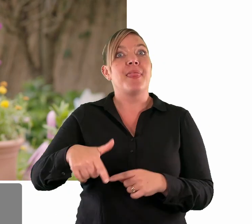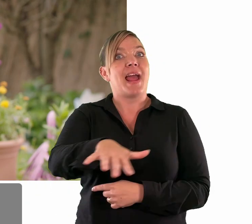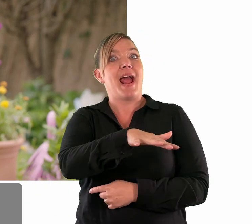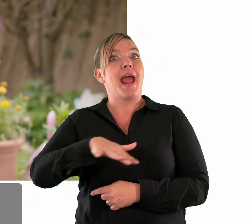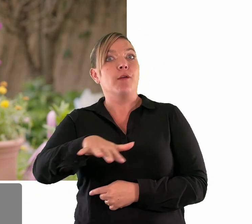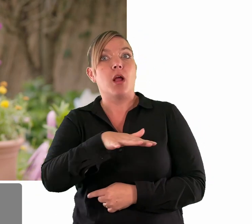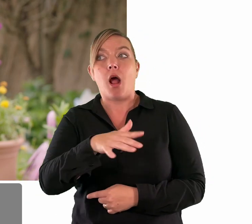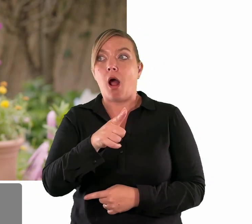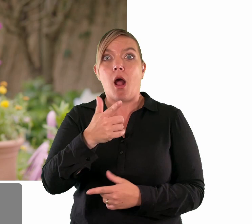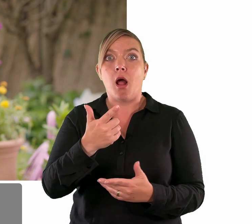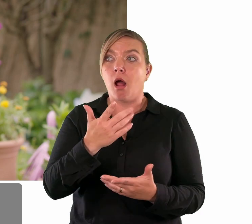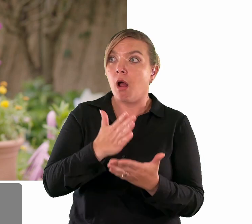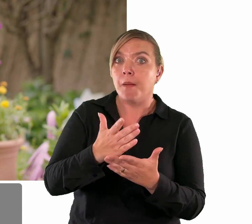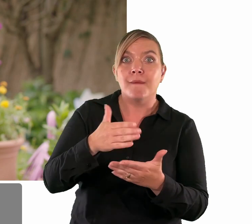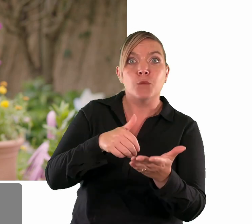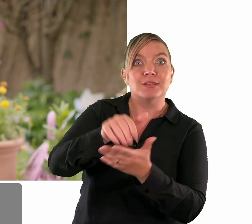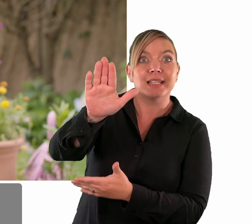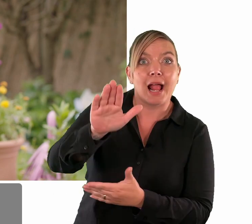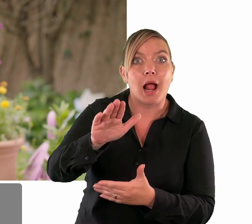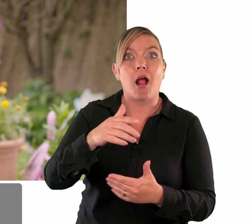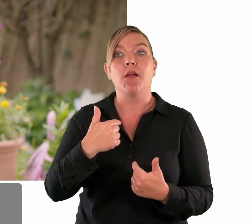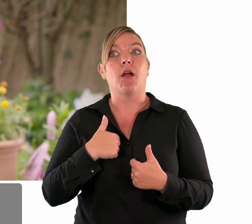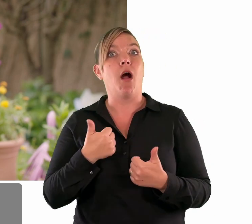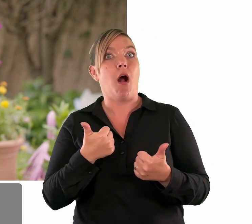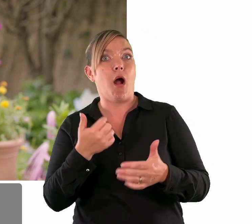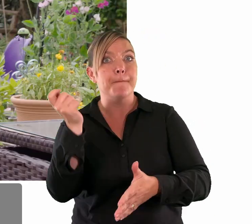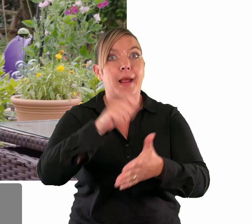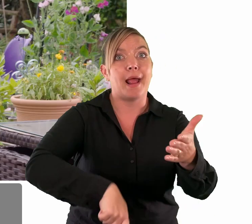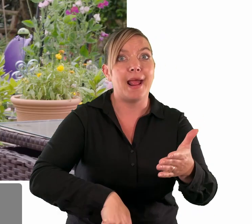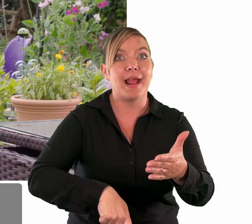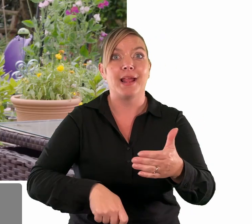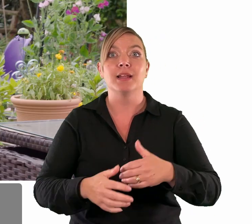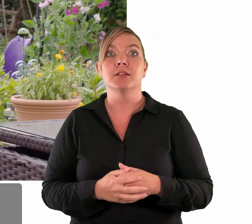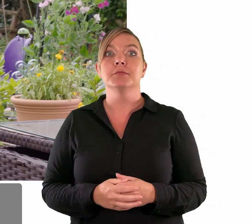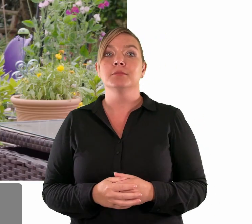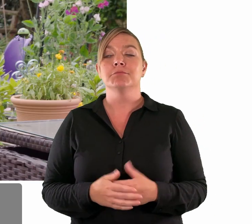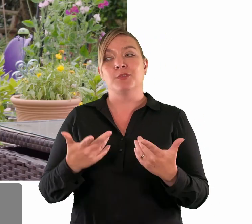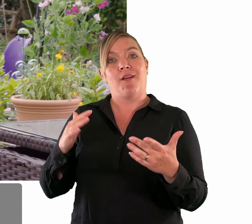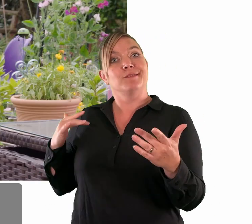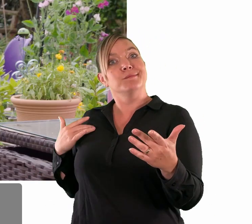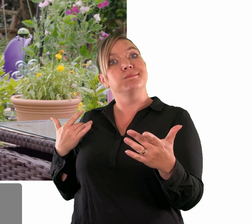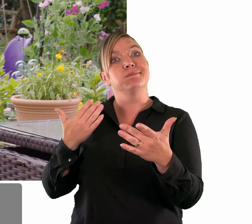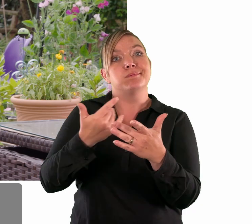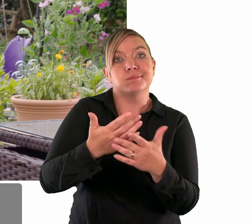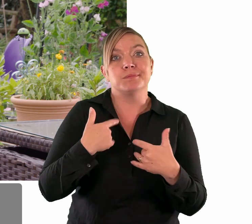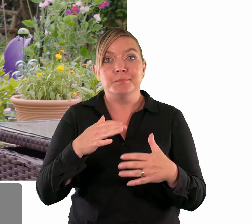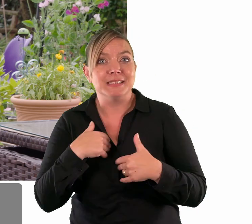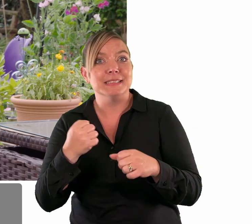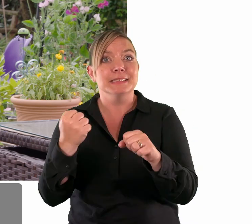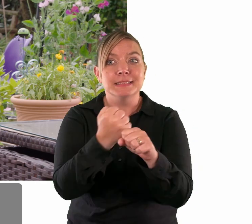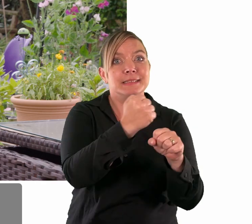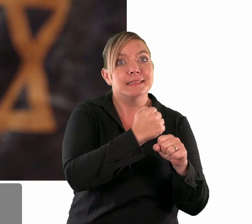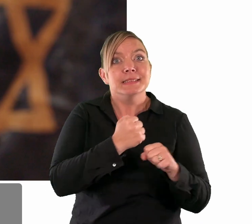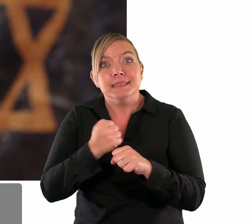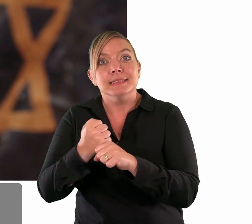it just happens to be that I was in the area when it was up for sale, and I managed to purchase it. And since then I've